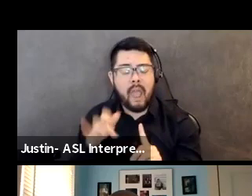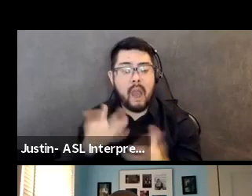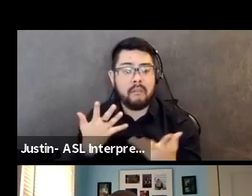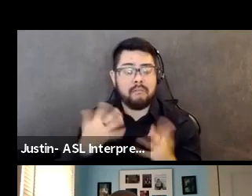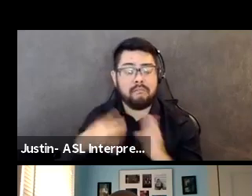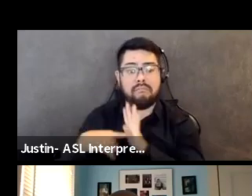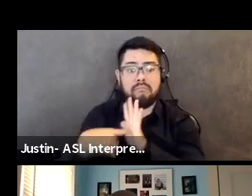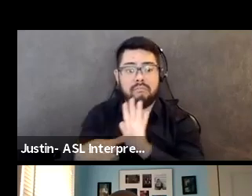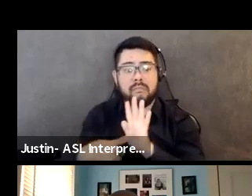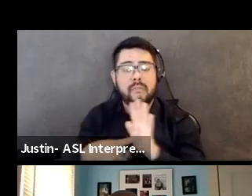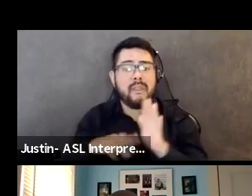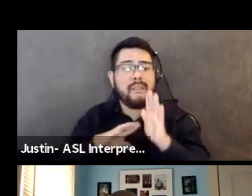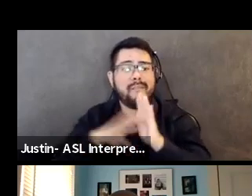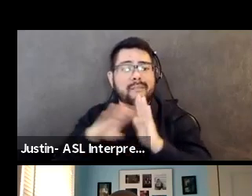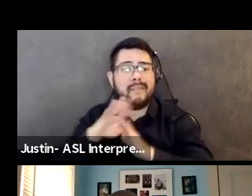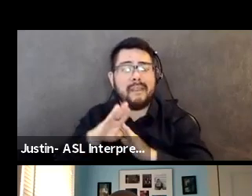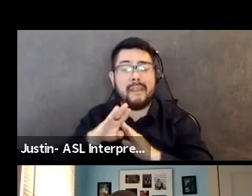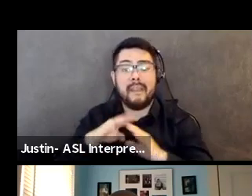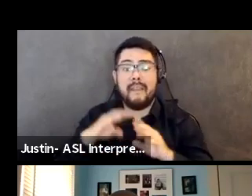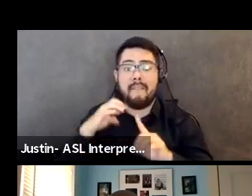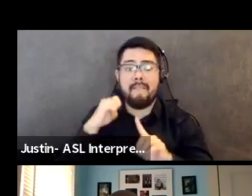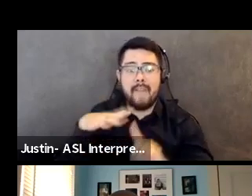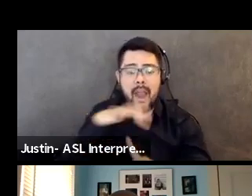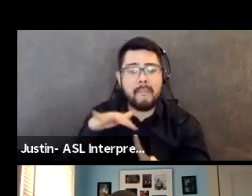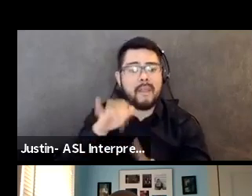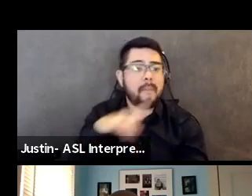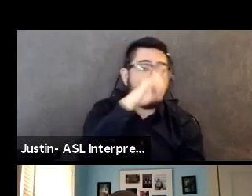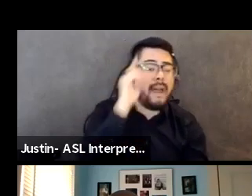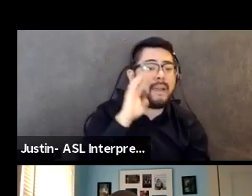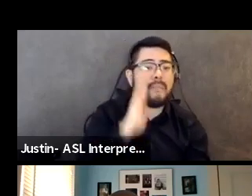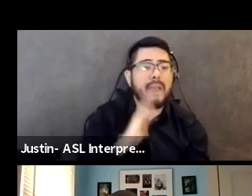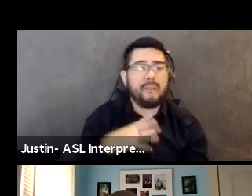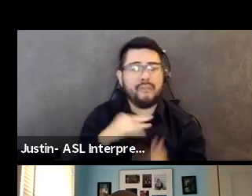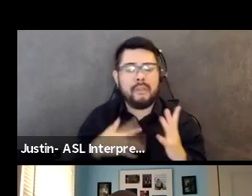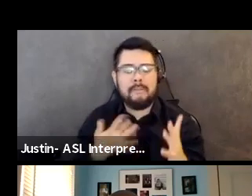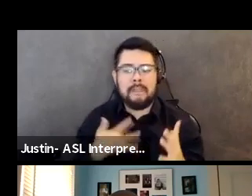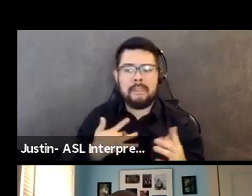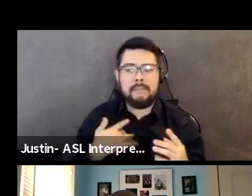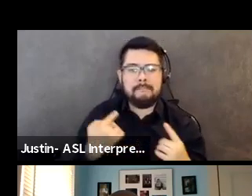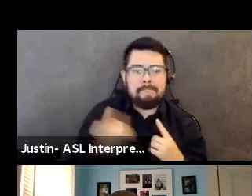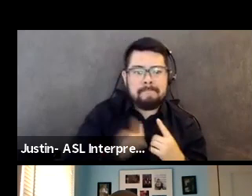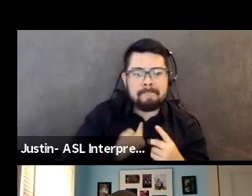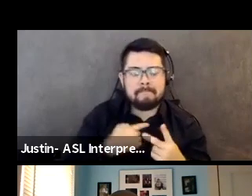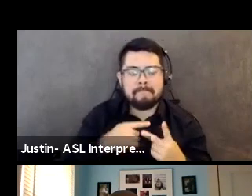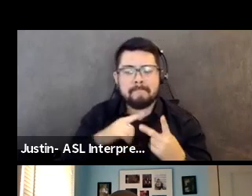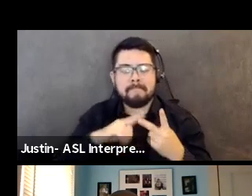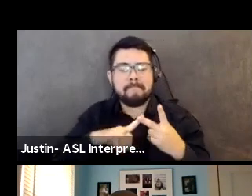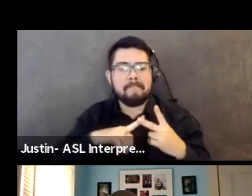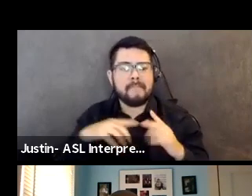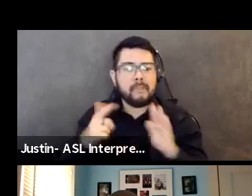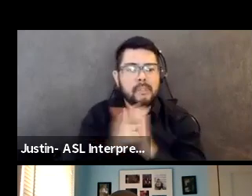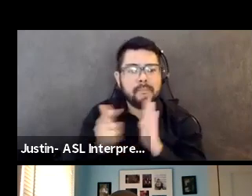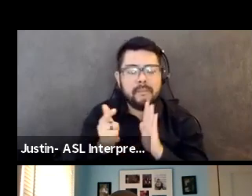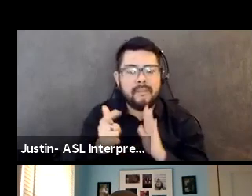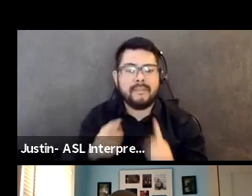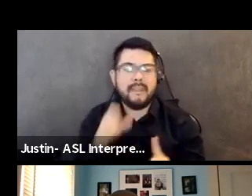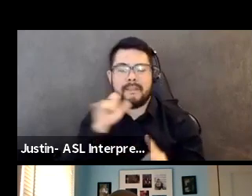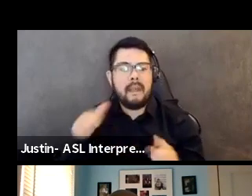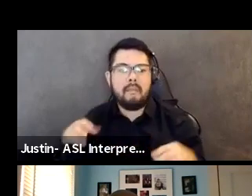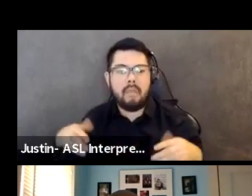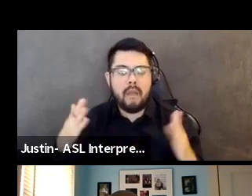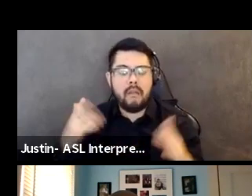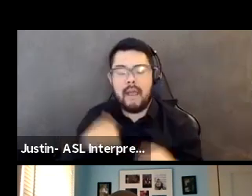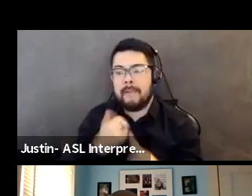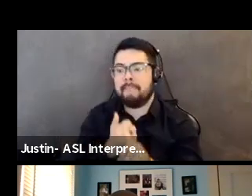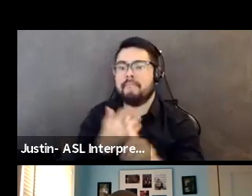environment where black and brown students are feeling criminalized where they're being treated as such and how that's not justice by any length i can do that